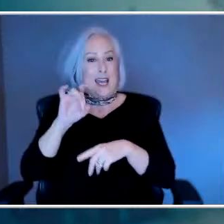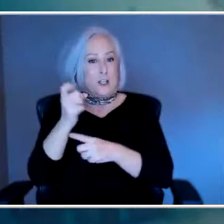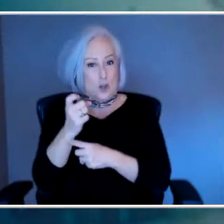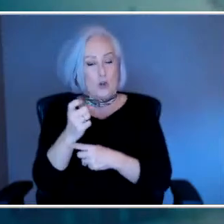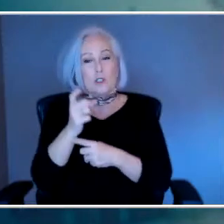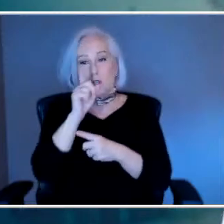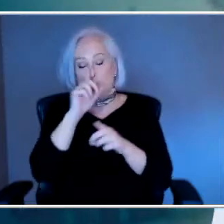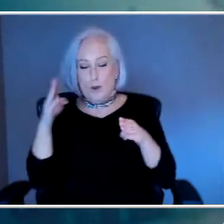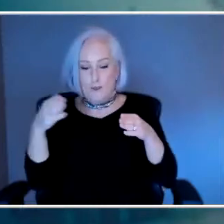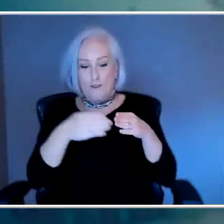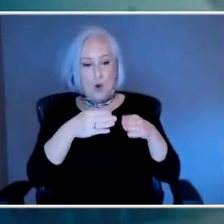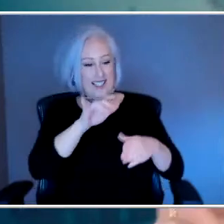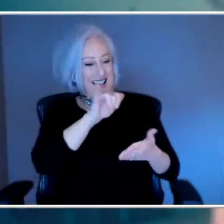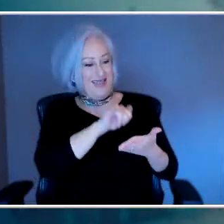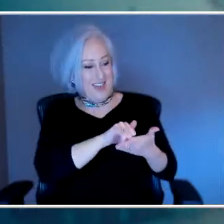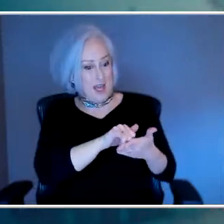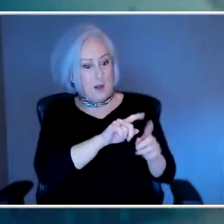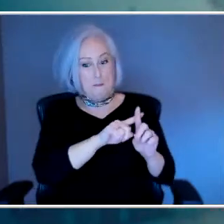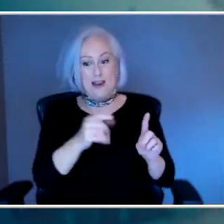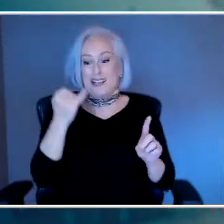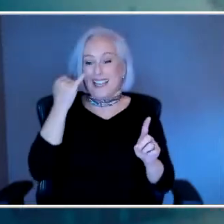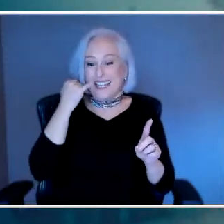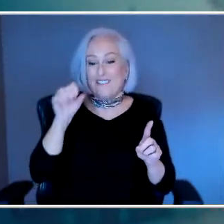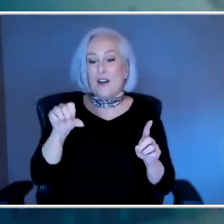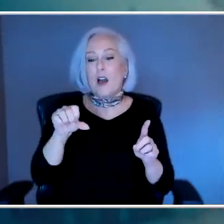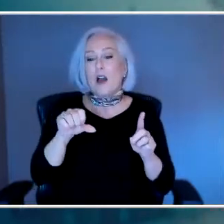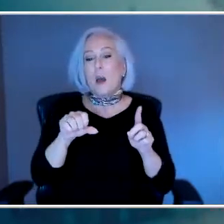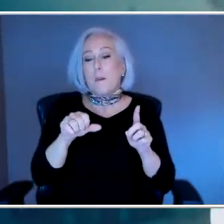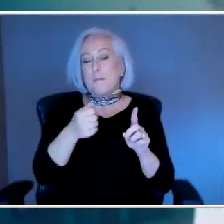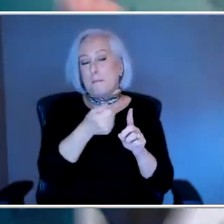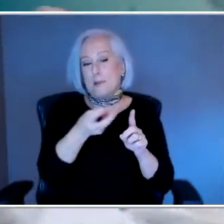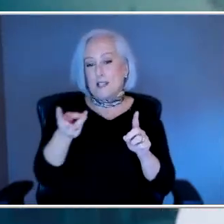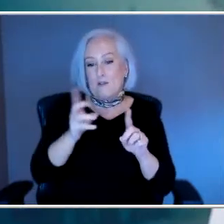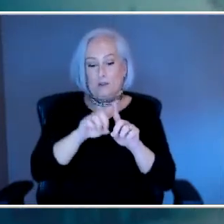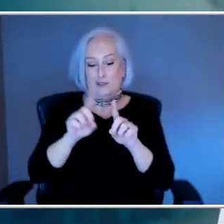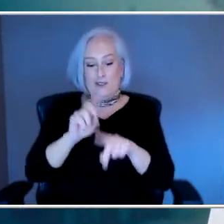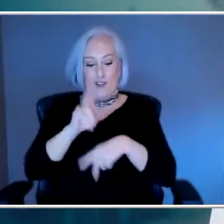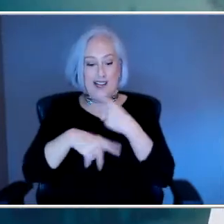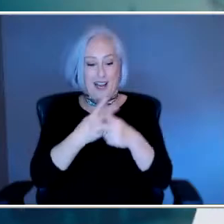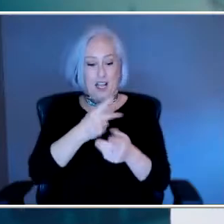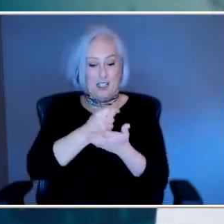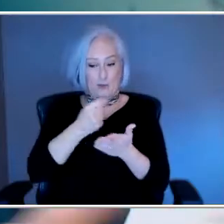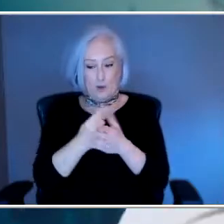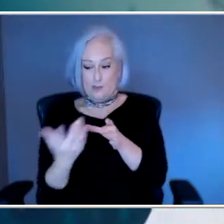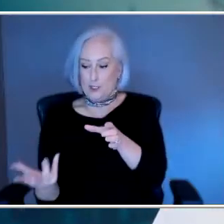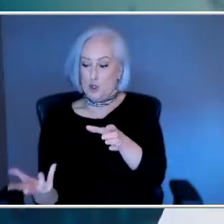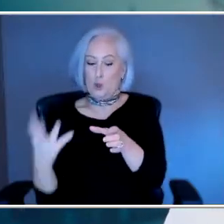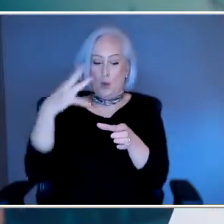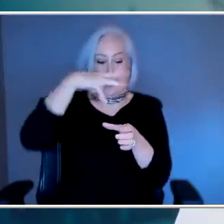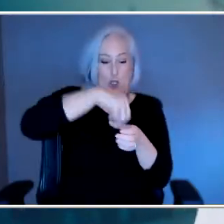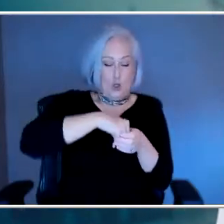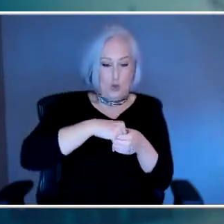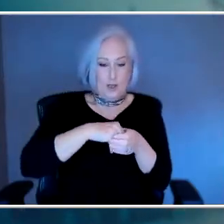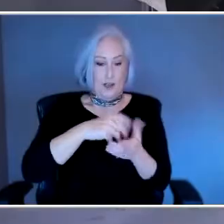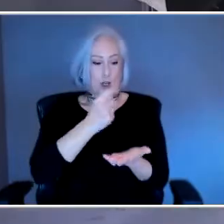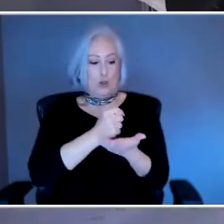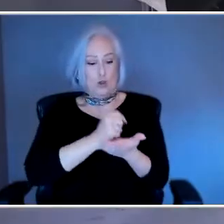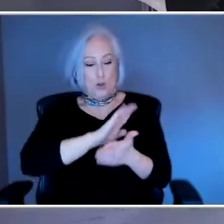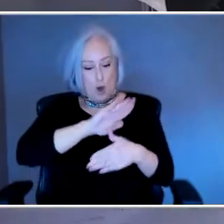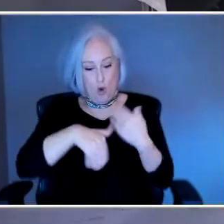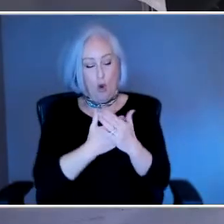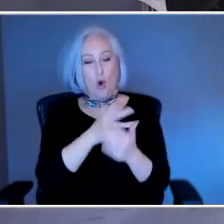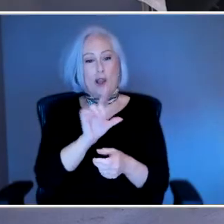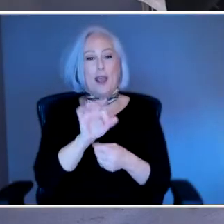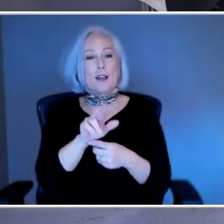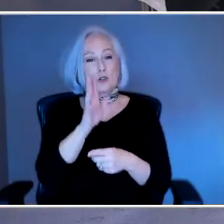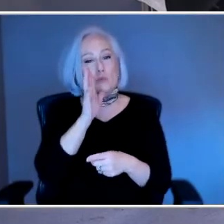that if there is a treatment modality that could help any one of those types of cancer, that we incorporate that into the whole treatment plan. Dr. Wagner,